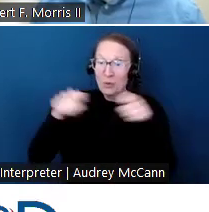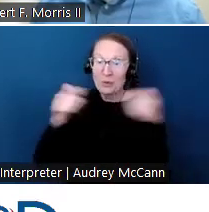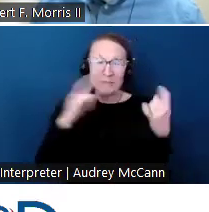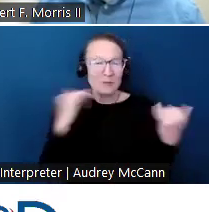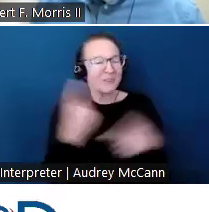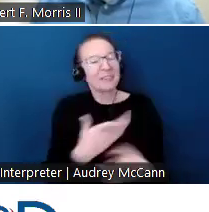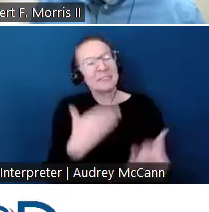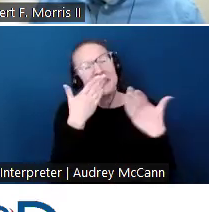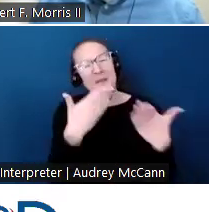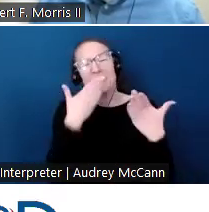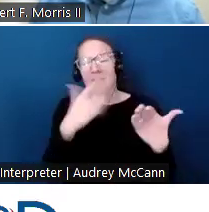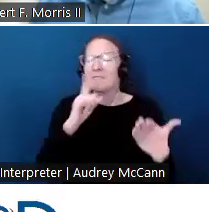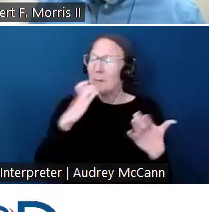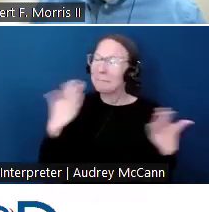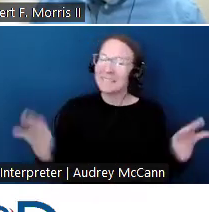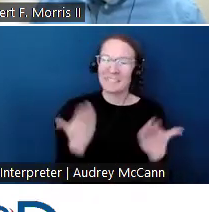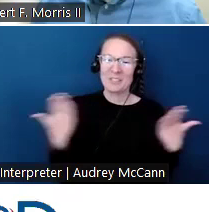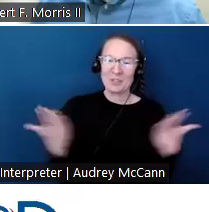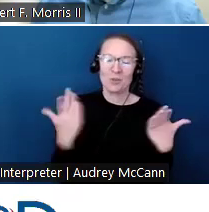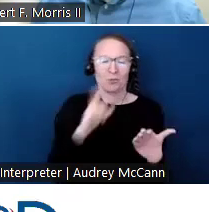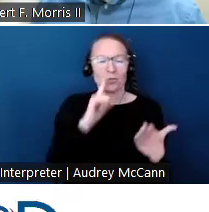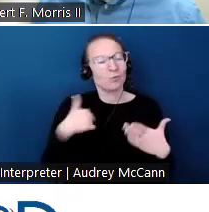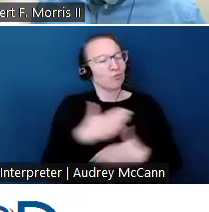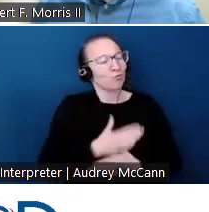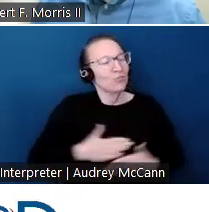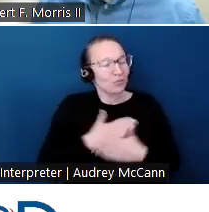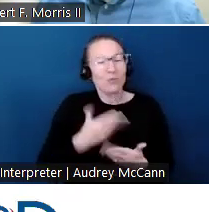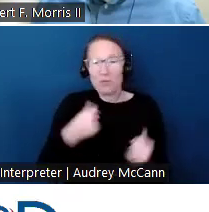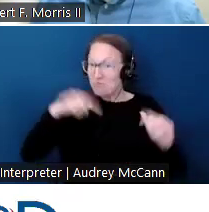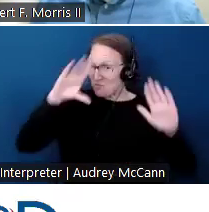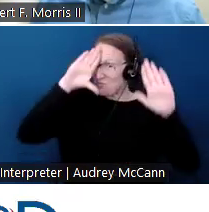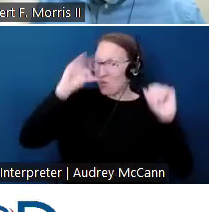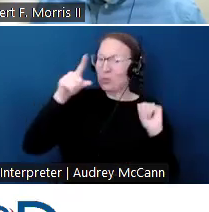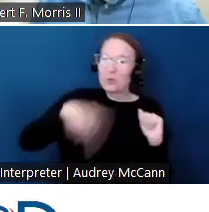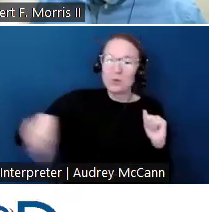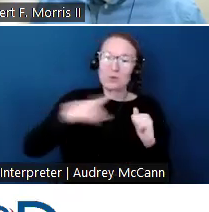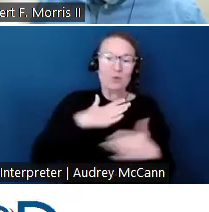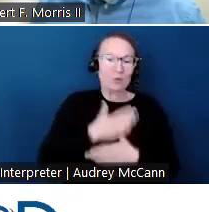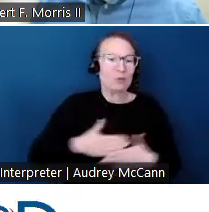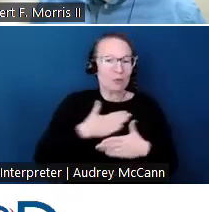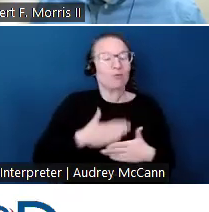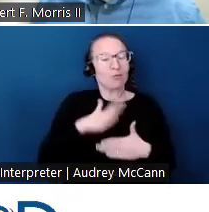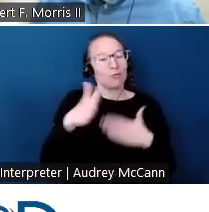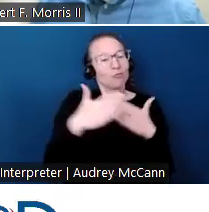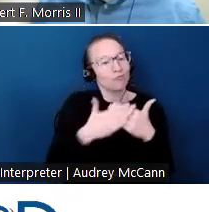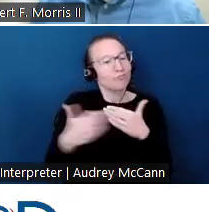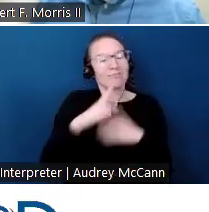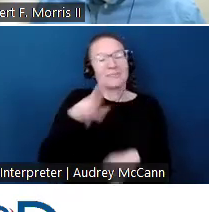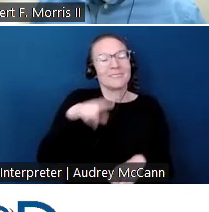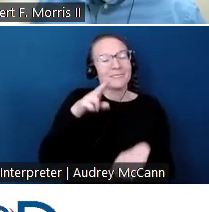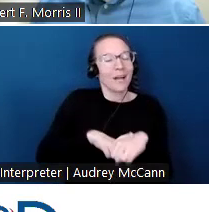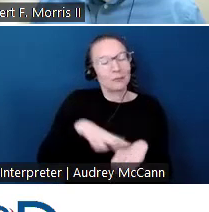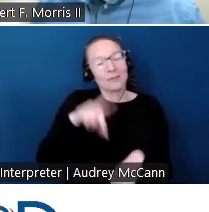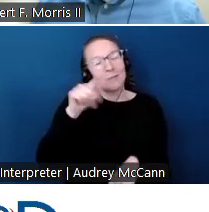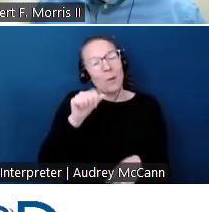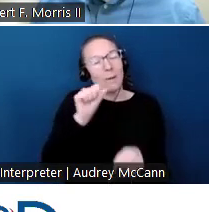you all so much for being here. We really appreciate it, and we hope that you enjoy the rest of your National Disability Employment Awareness